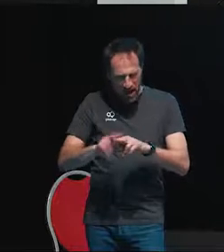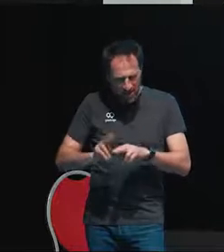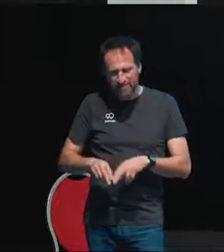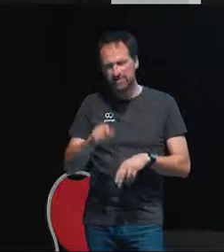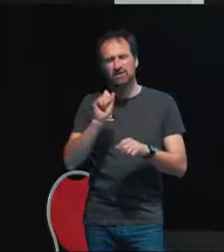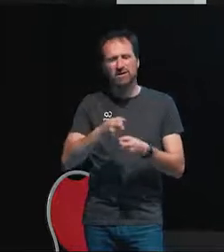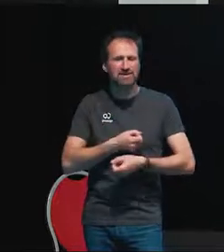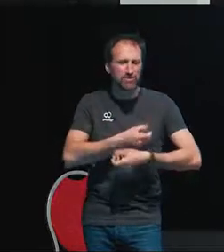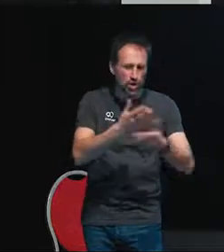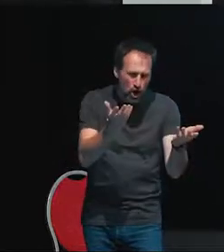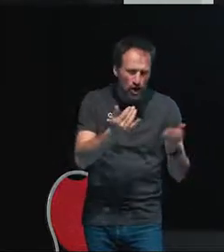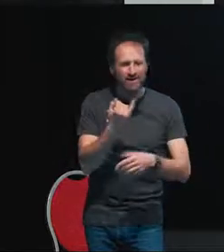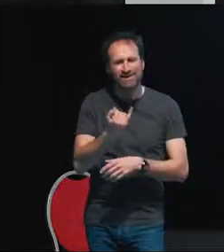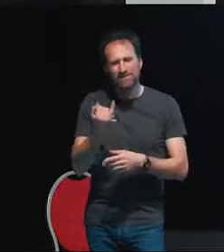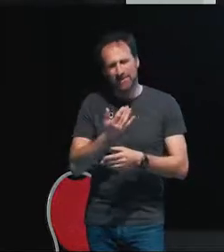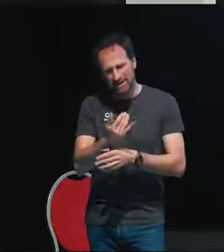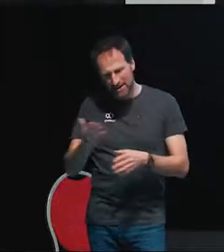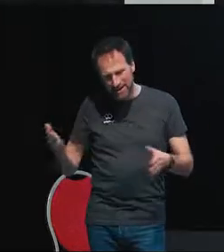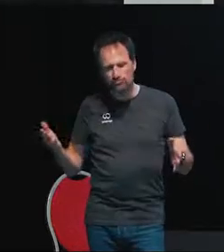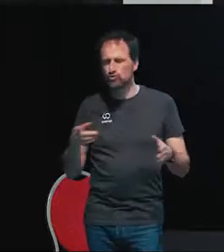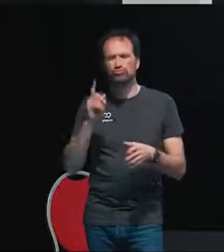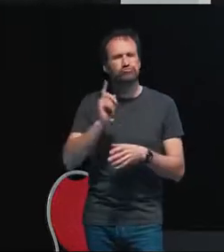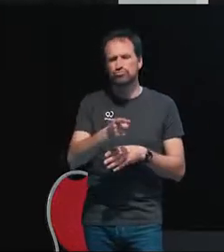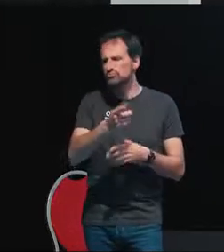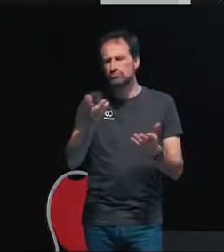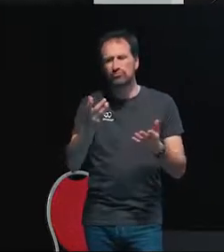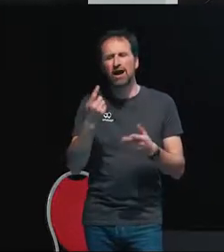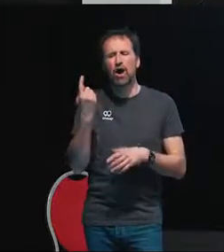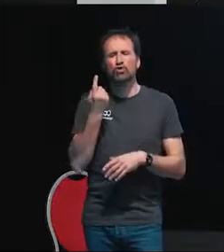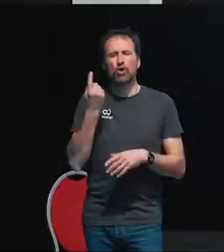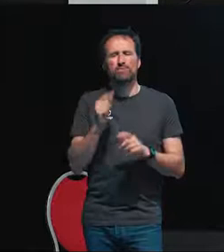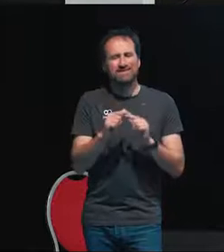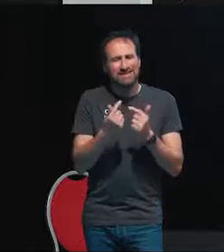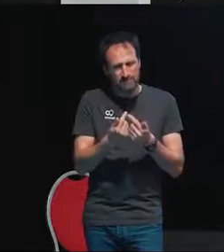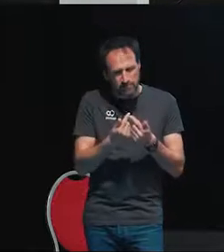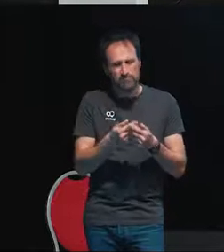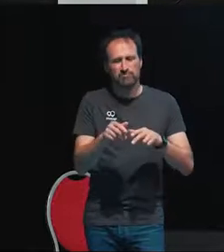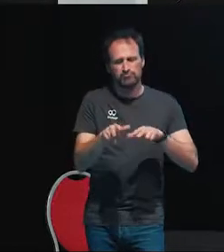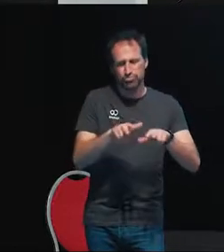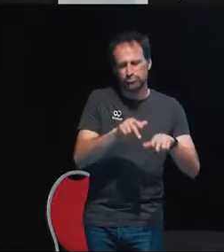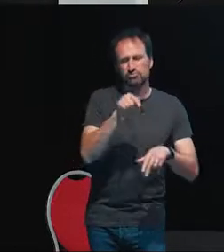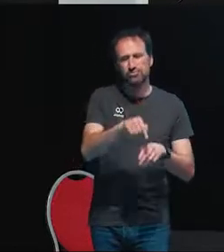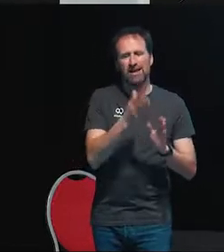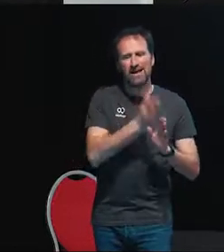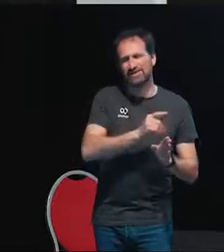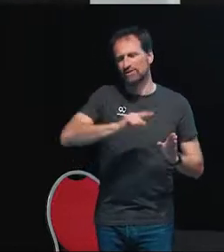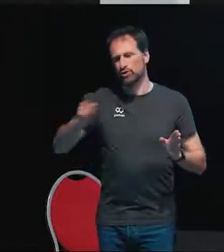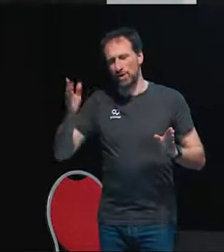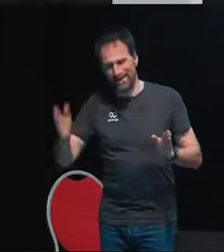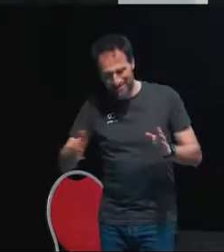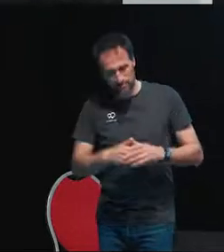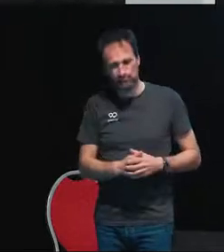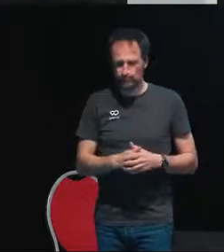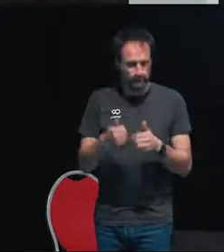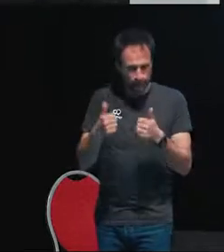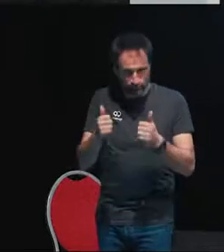maintained independently and you have an autonomous team that owns and operates them end to end so far so good on top